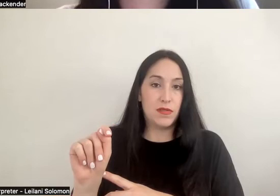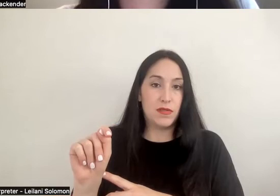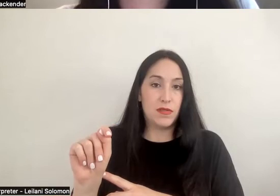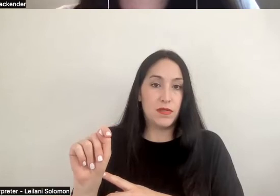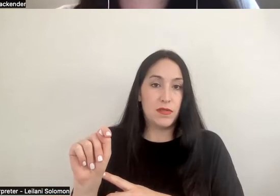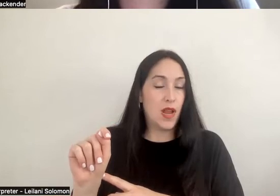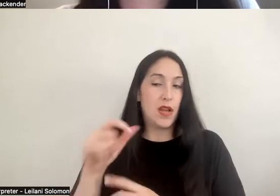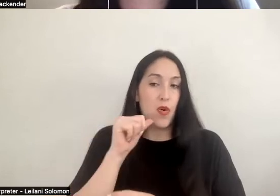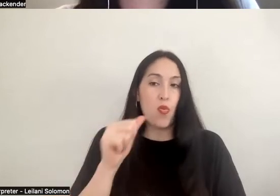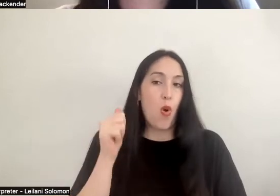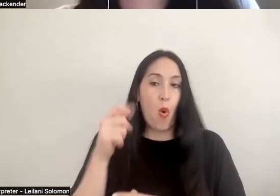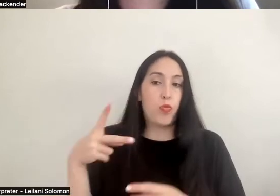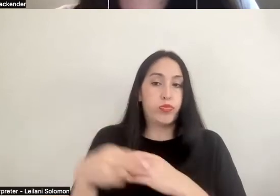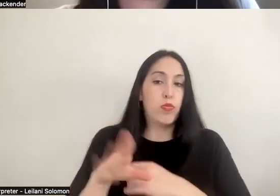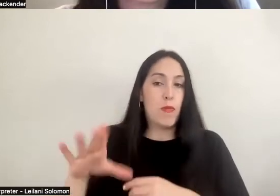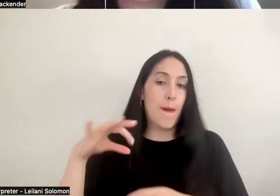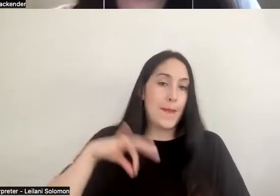her benefits.